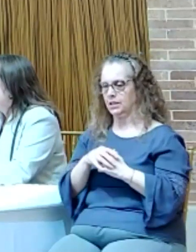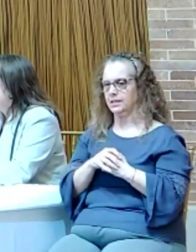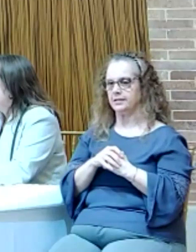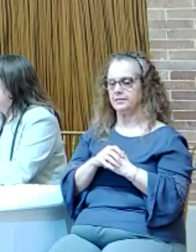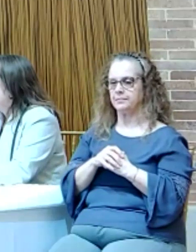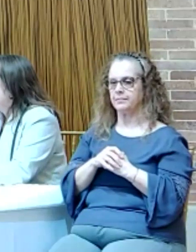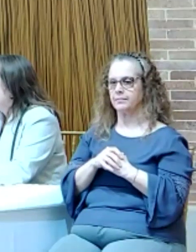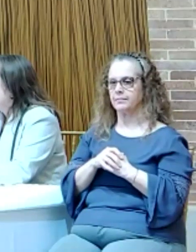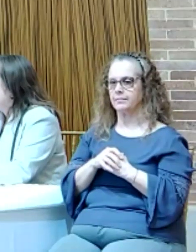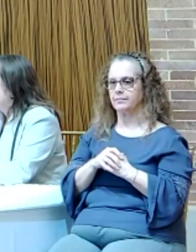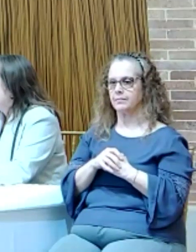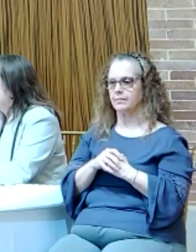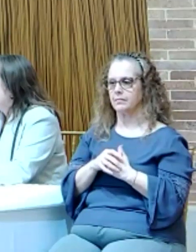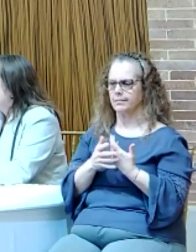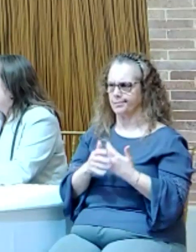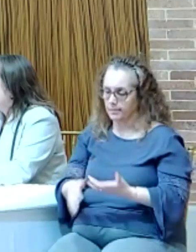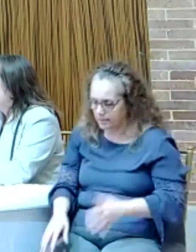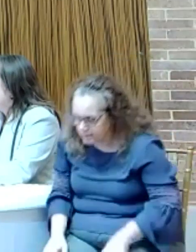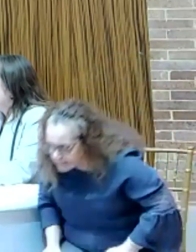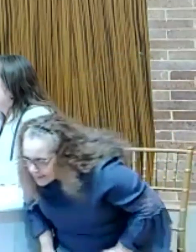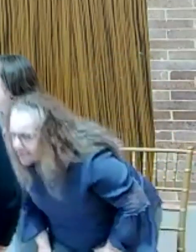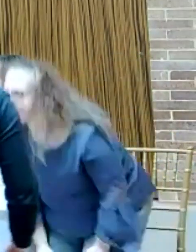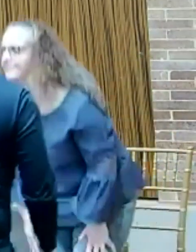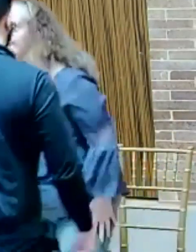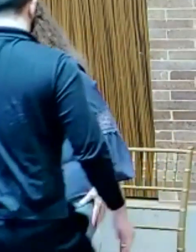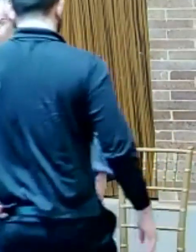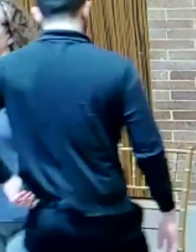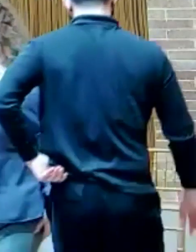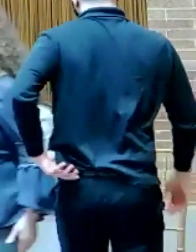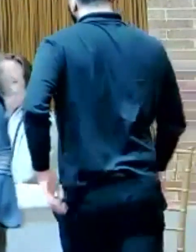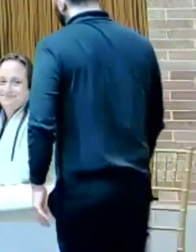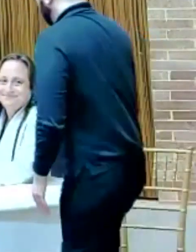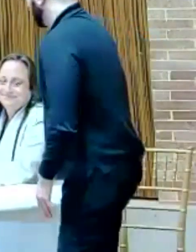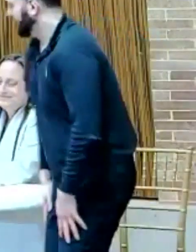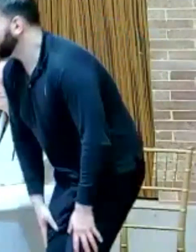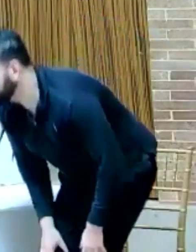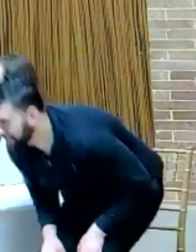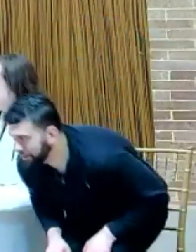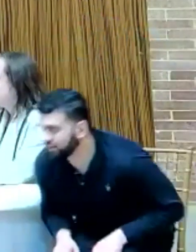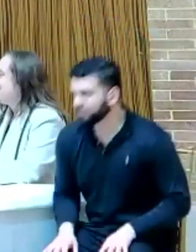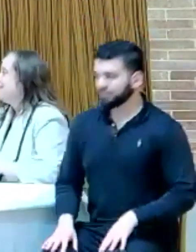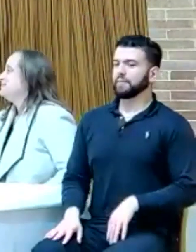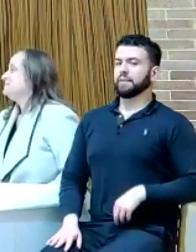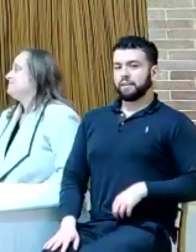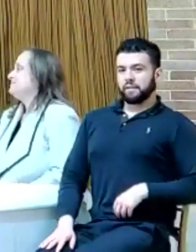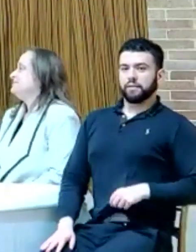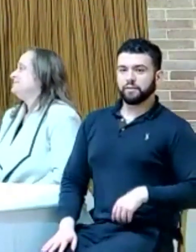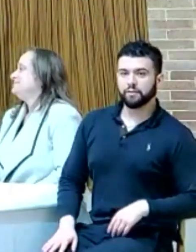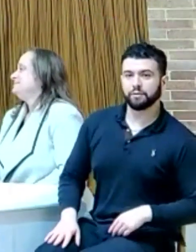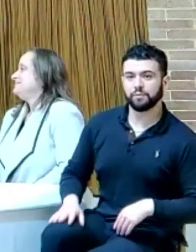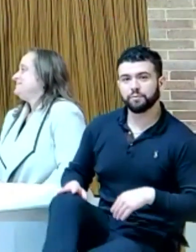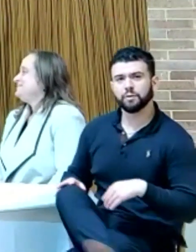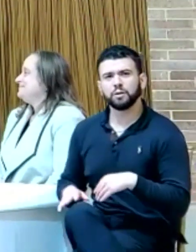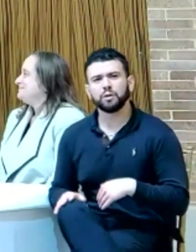it they did come from the audience they were not planted by panelists why is there a